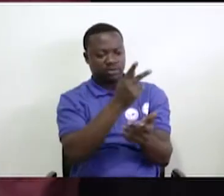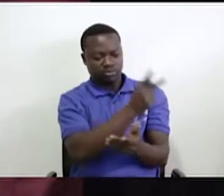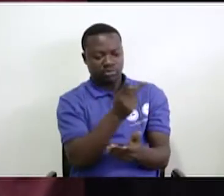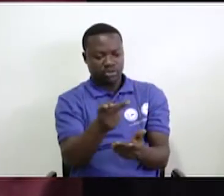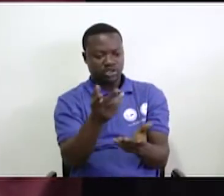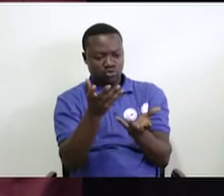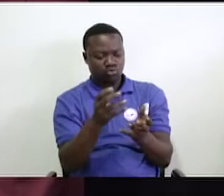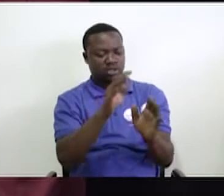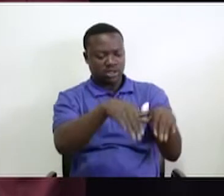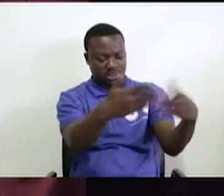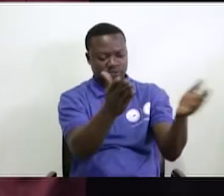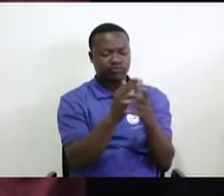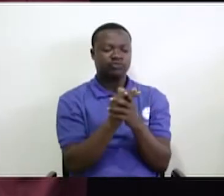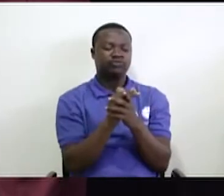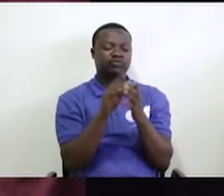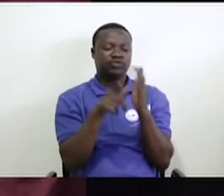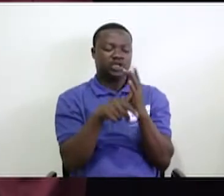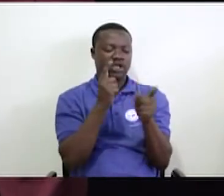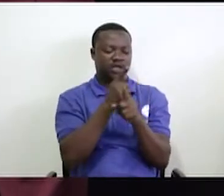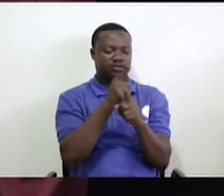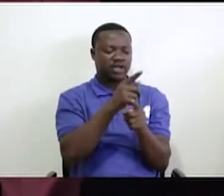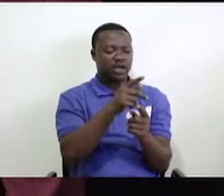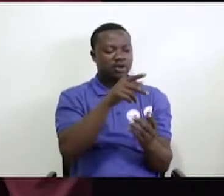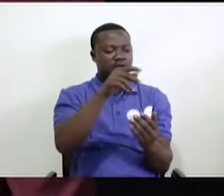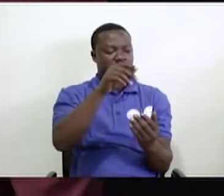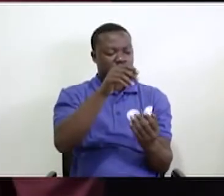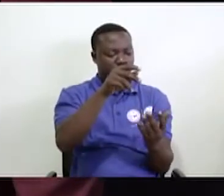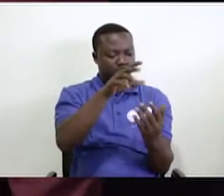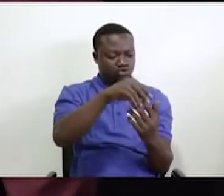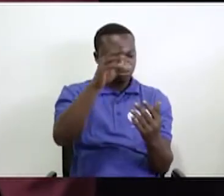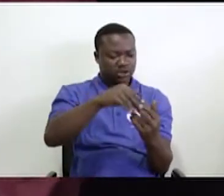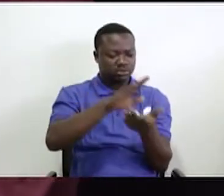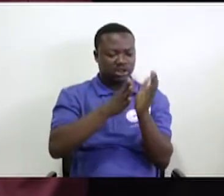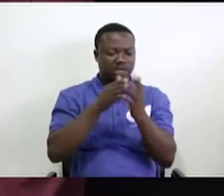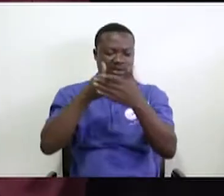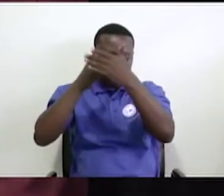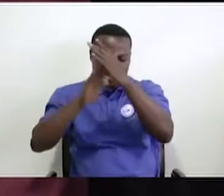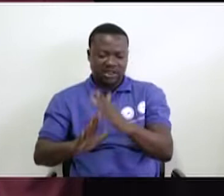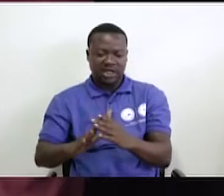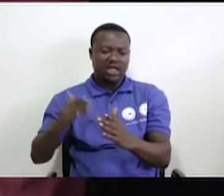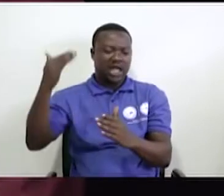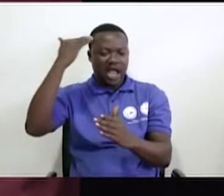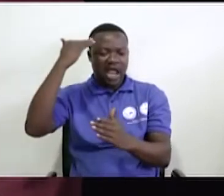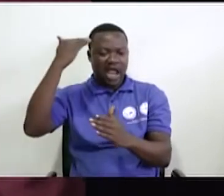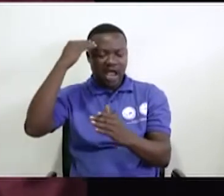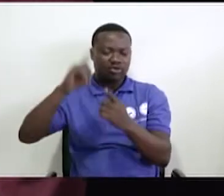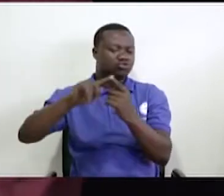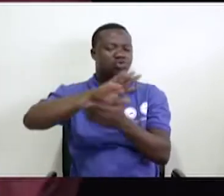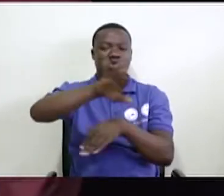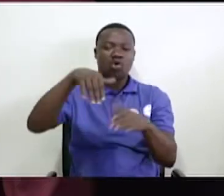the Bible says he gave him, he appointed him heir of all things. You see,